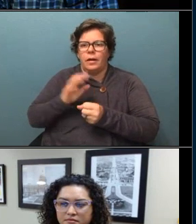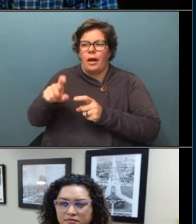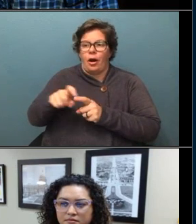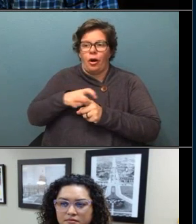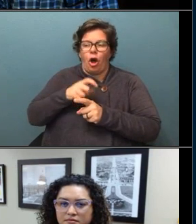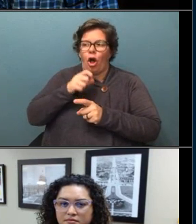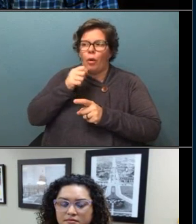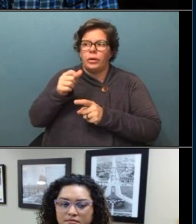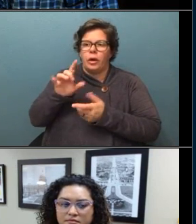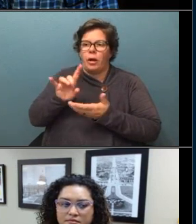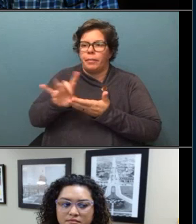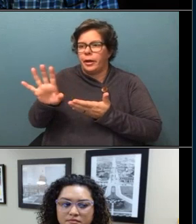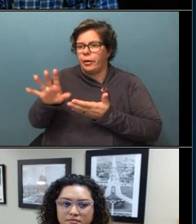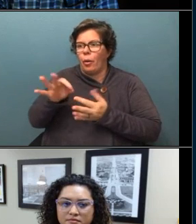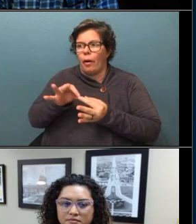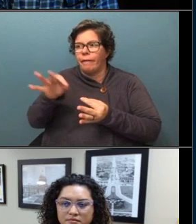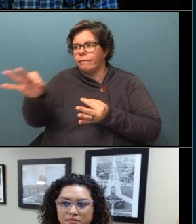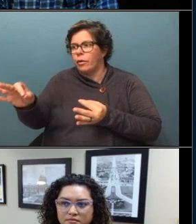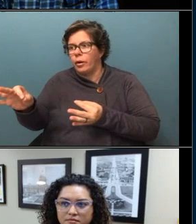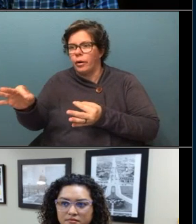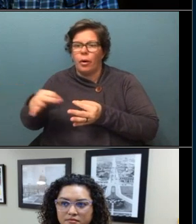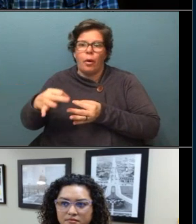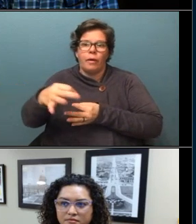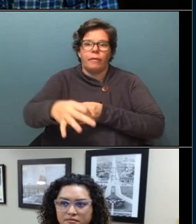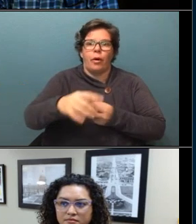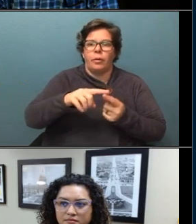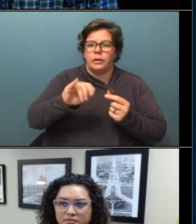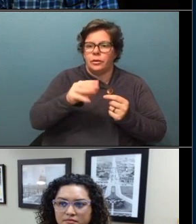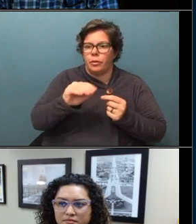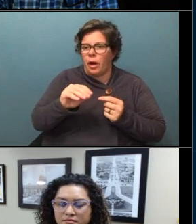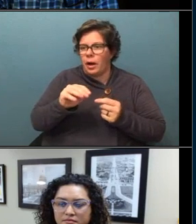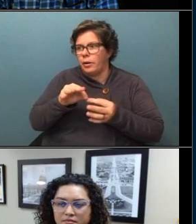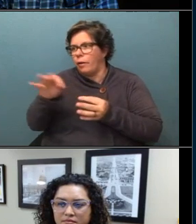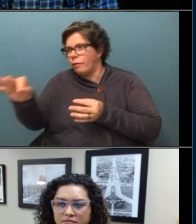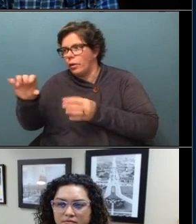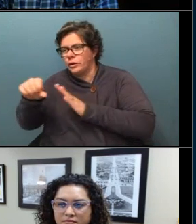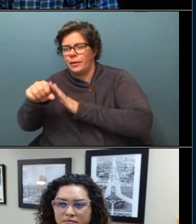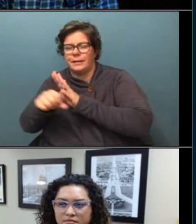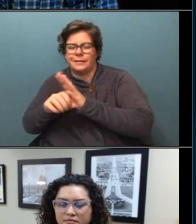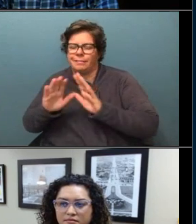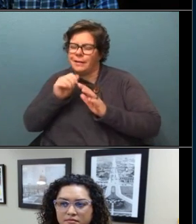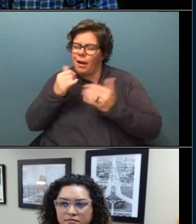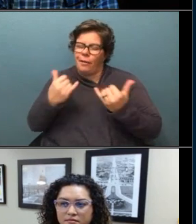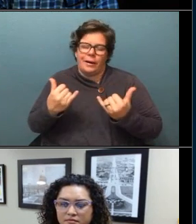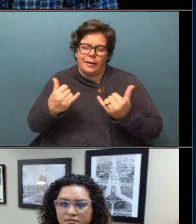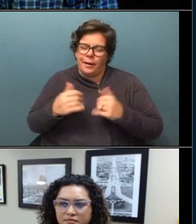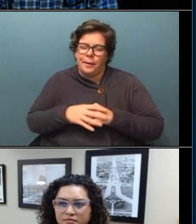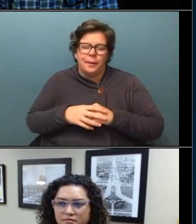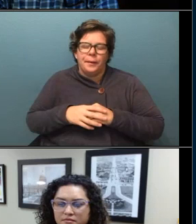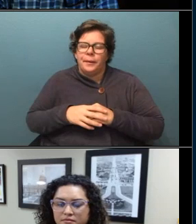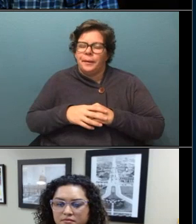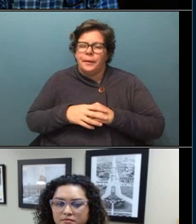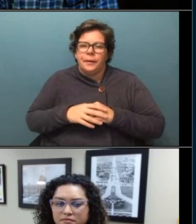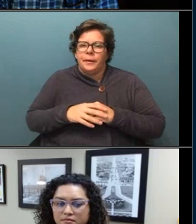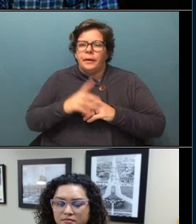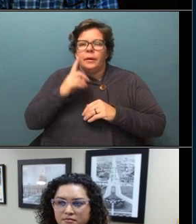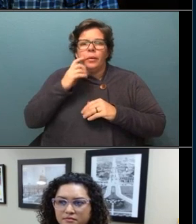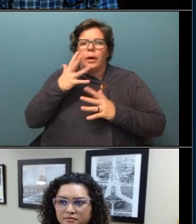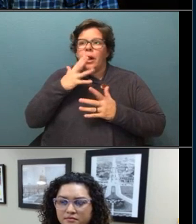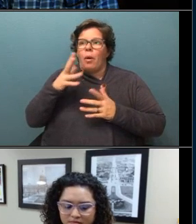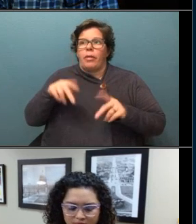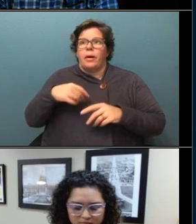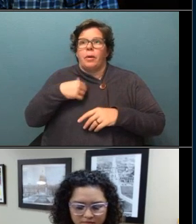not be forwarded to that crisis call center in that state. And the reason for that is to just not bounce the